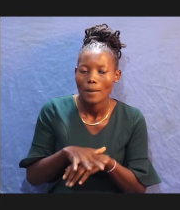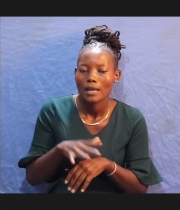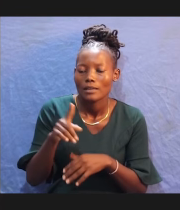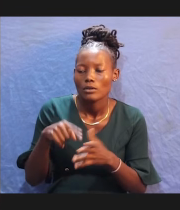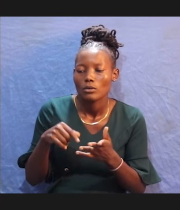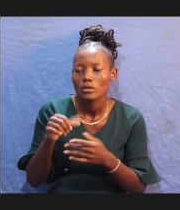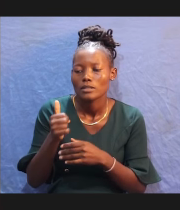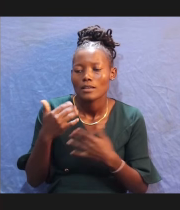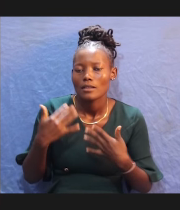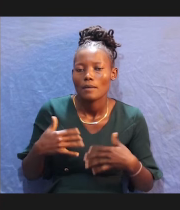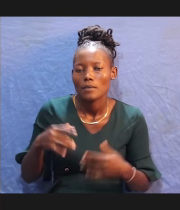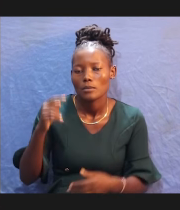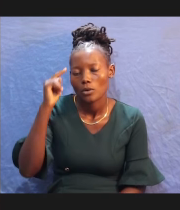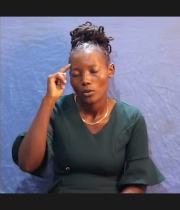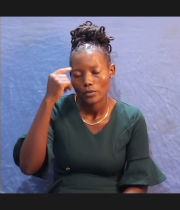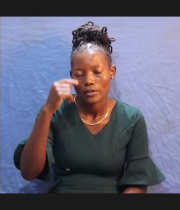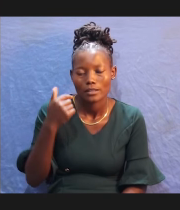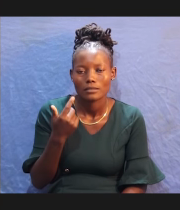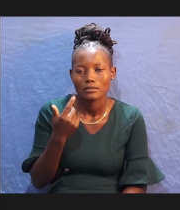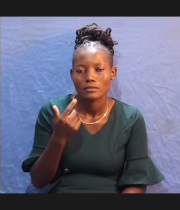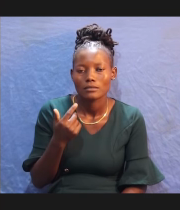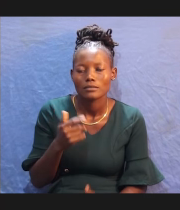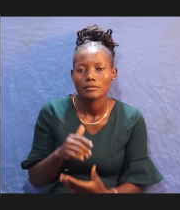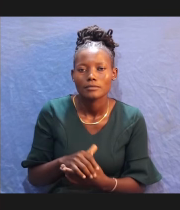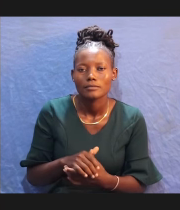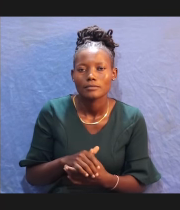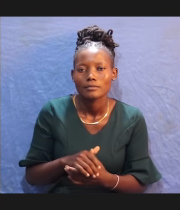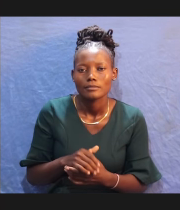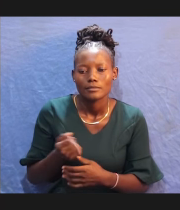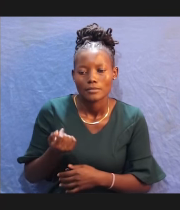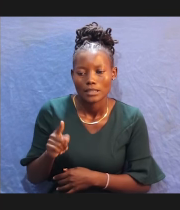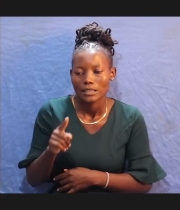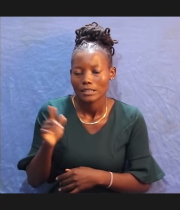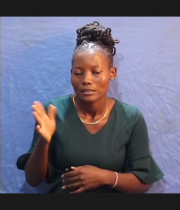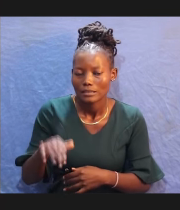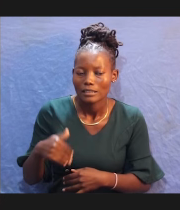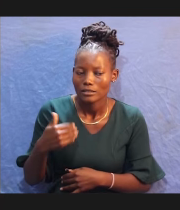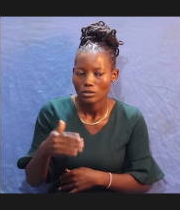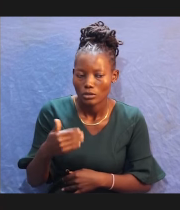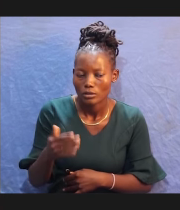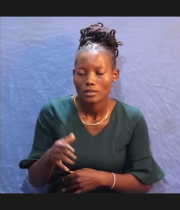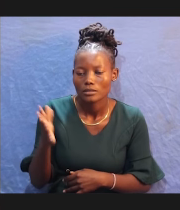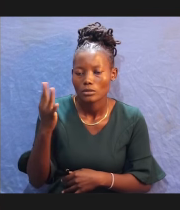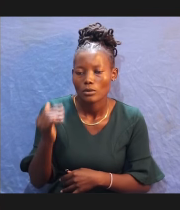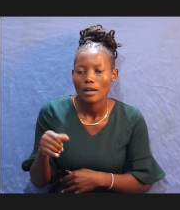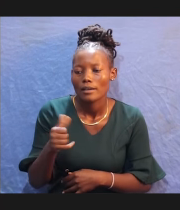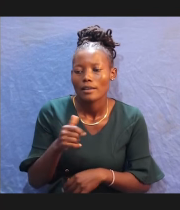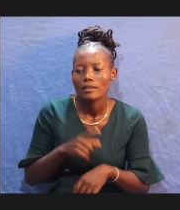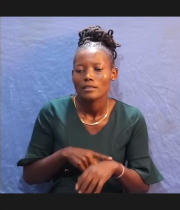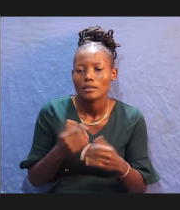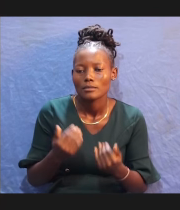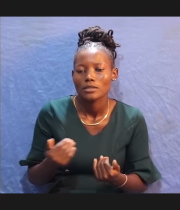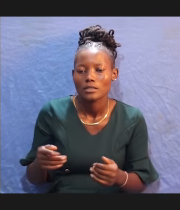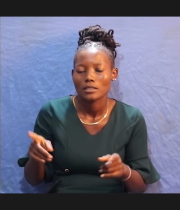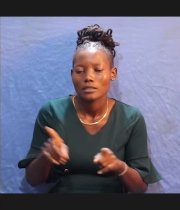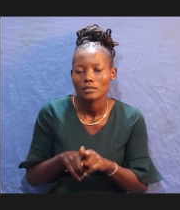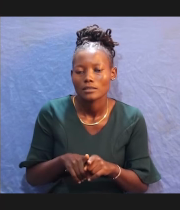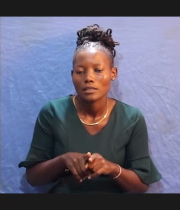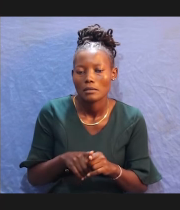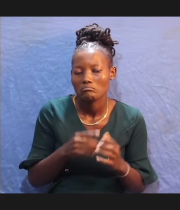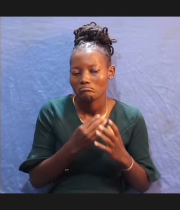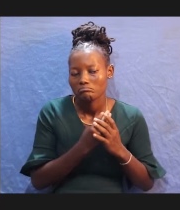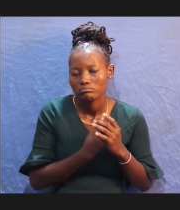something like that, that you don't just point out at him or her that he's late all the time, because sometimes children can also back down.